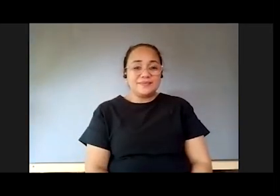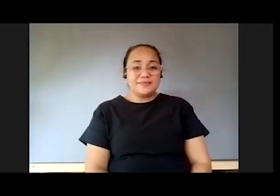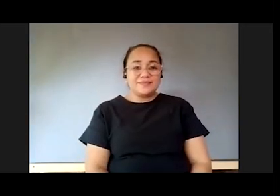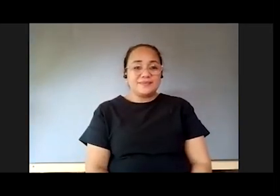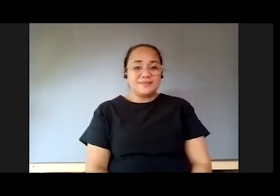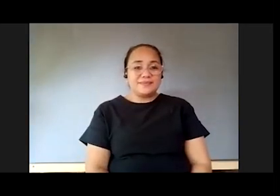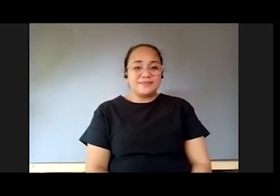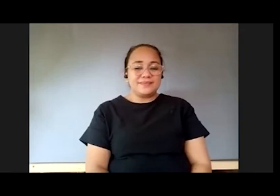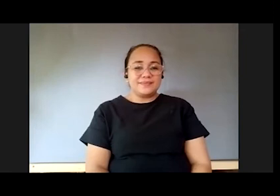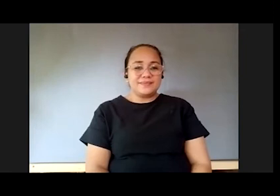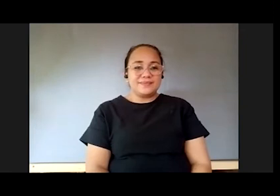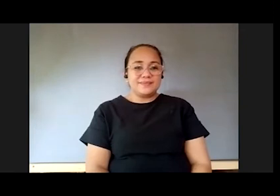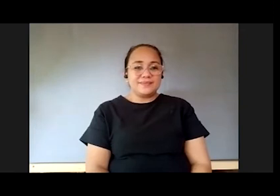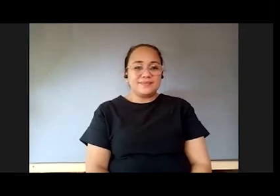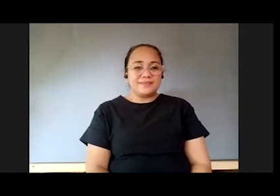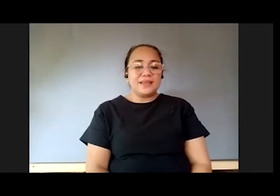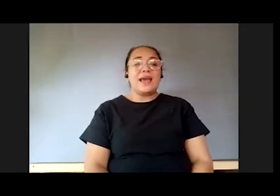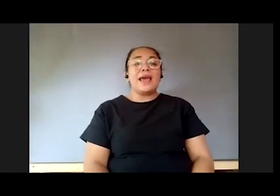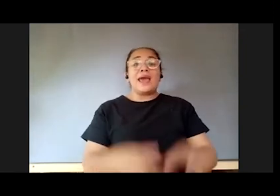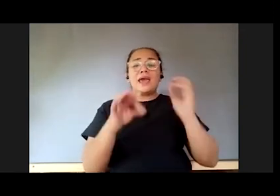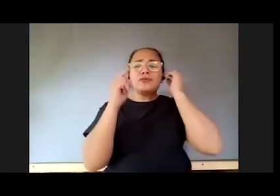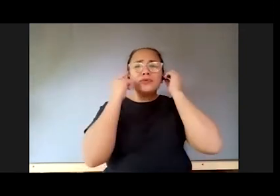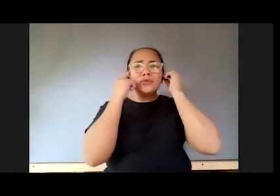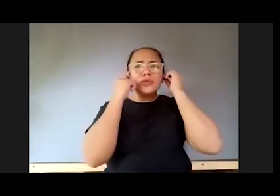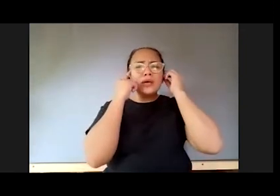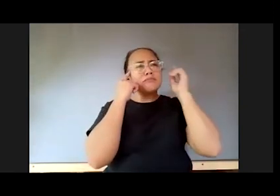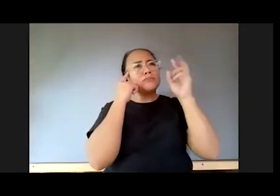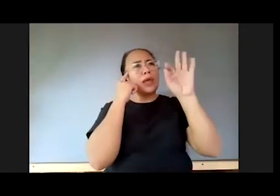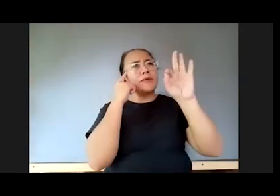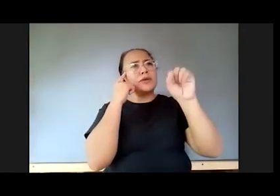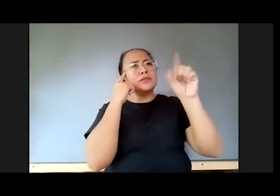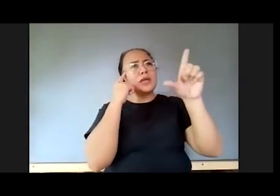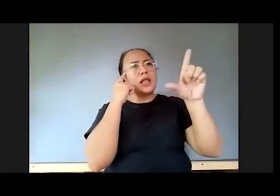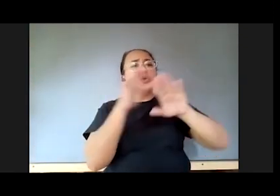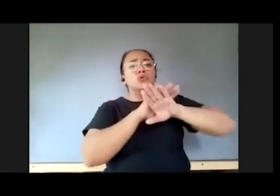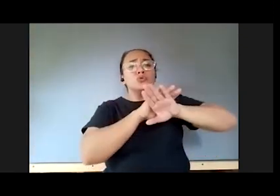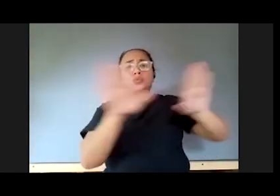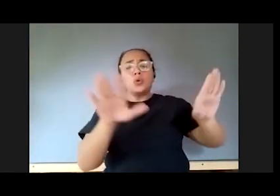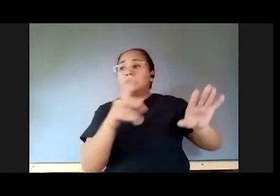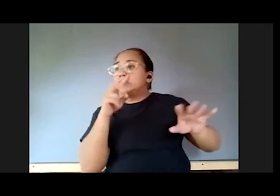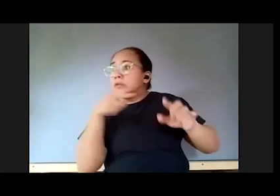So when you're thinking about FSL, don't look at the English translation.